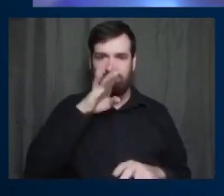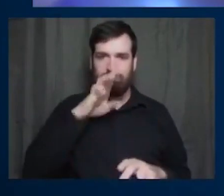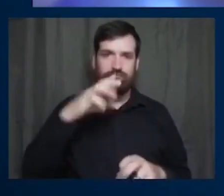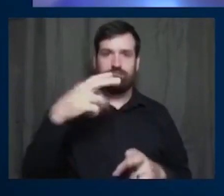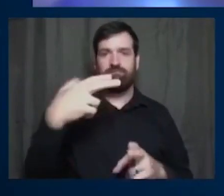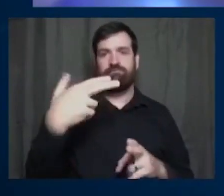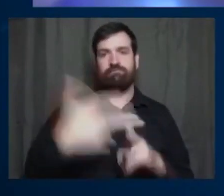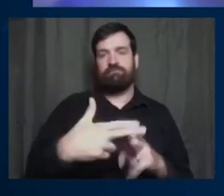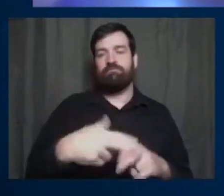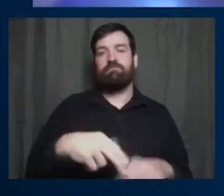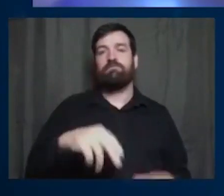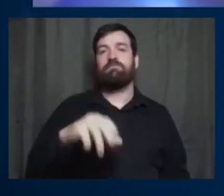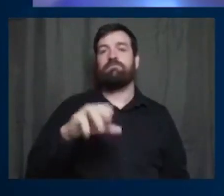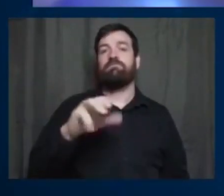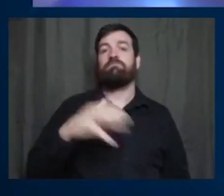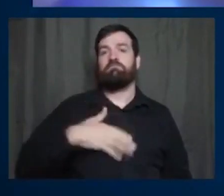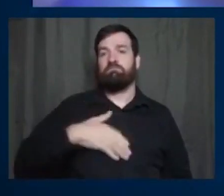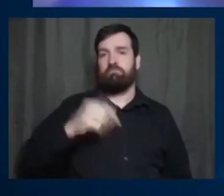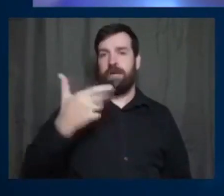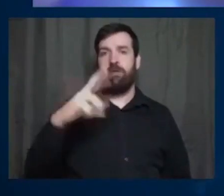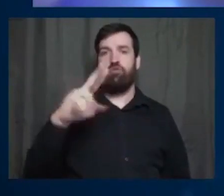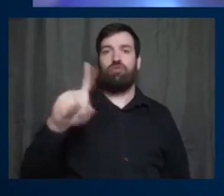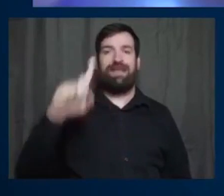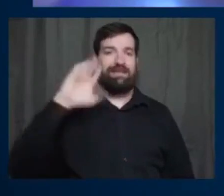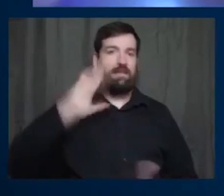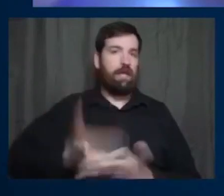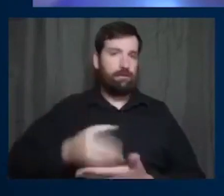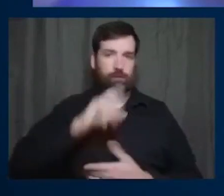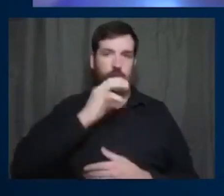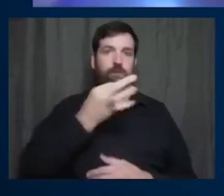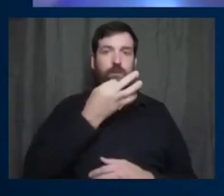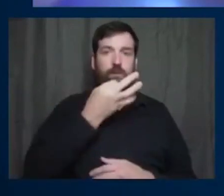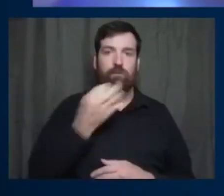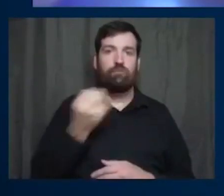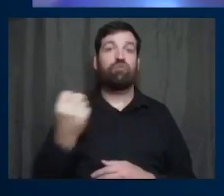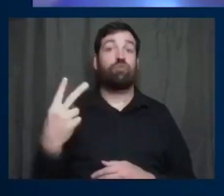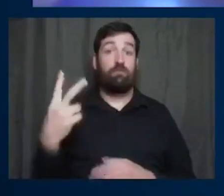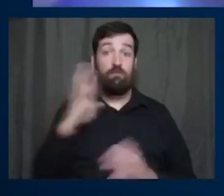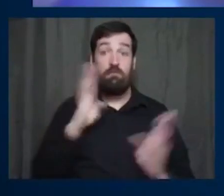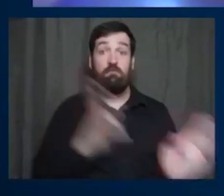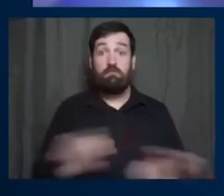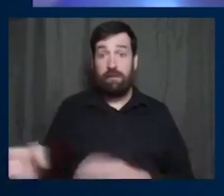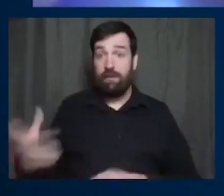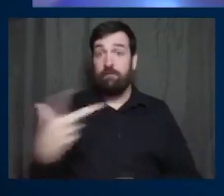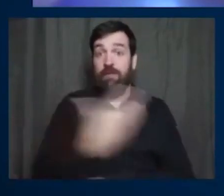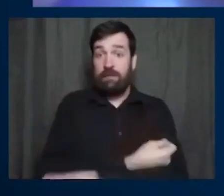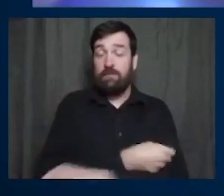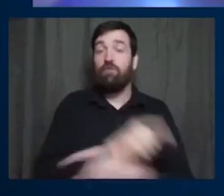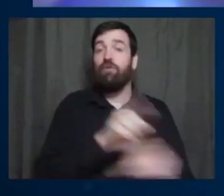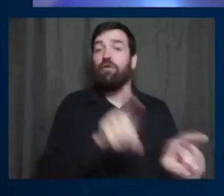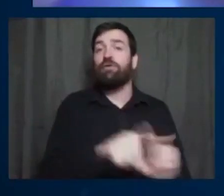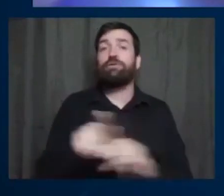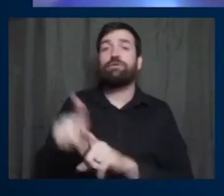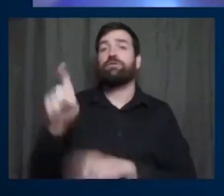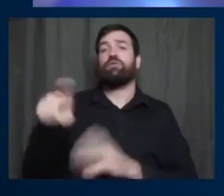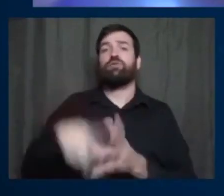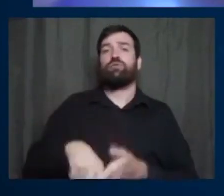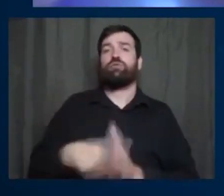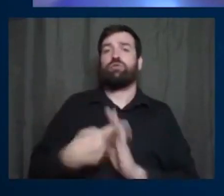my grandson will be 12 in a month, and he plans on getting the vaccine. He is also due to start